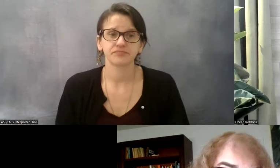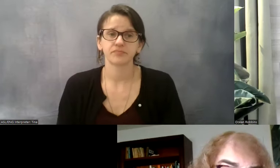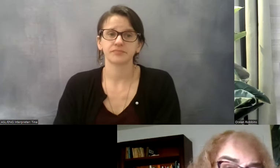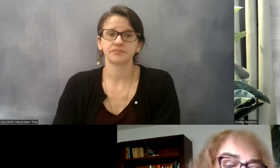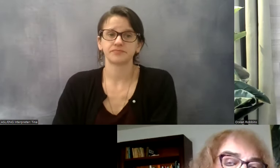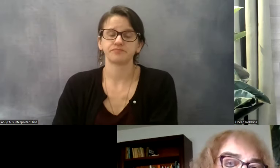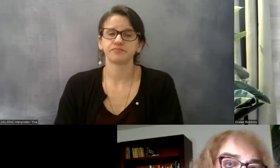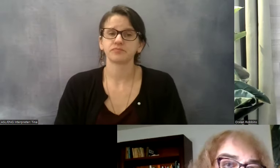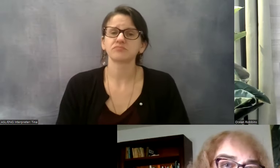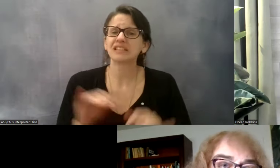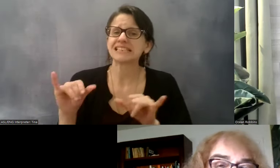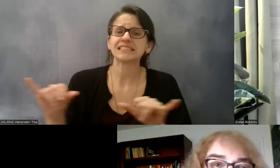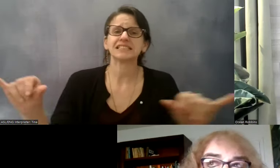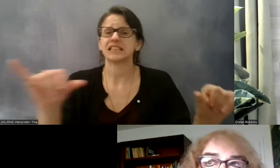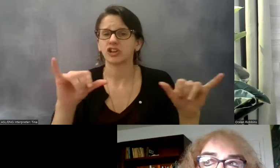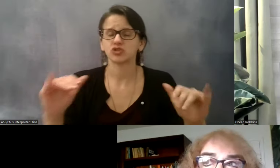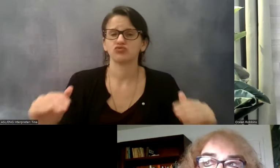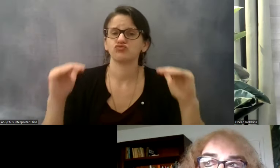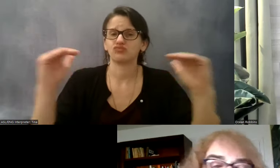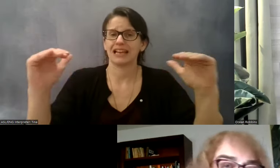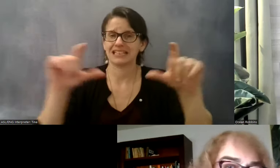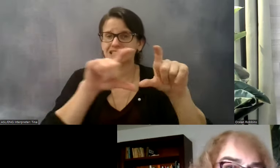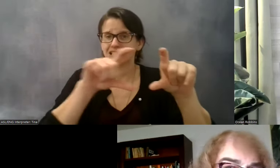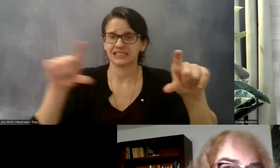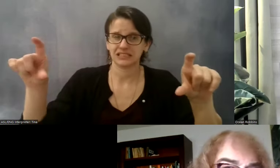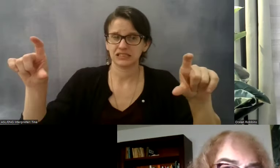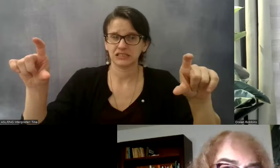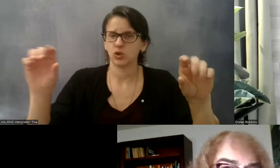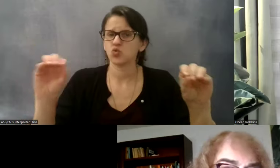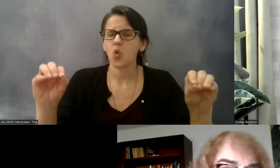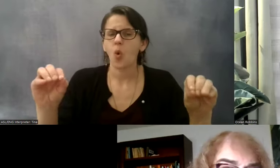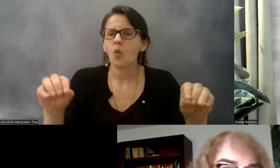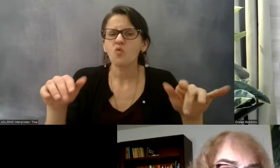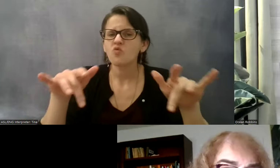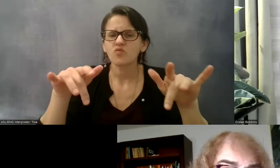The standard raised bed has no floor on it.